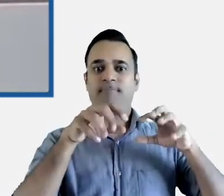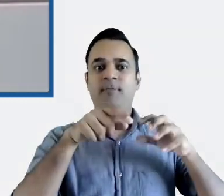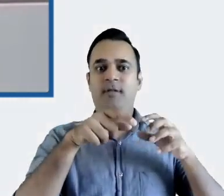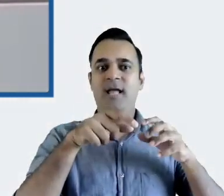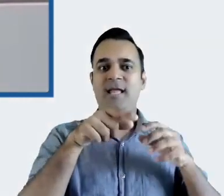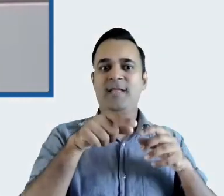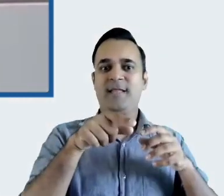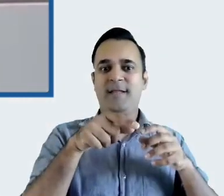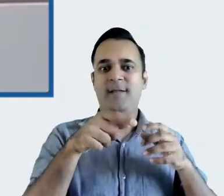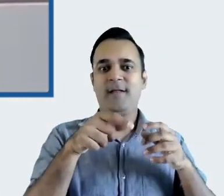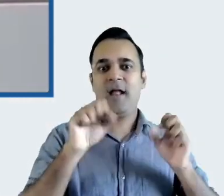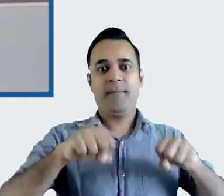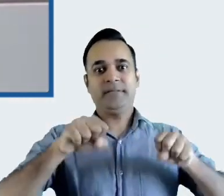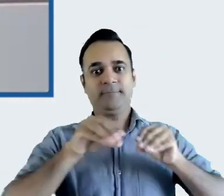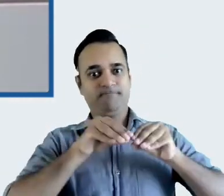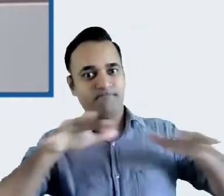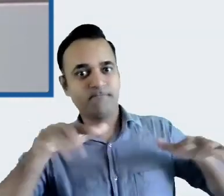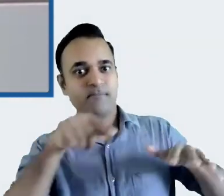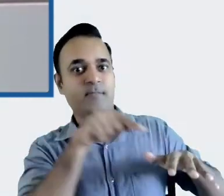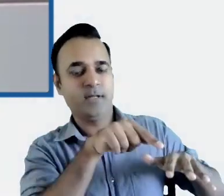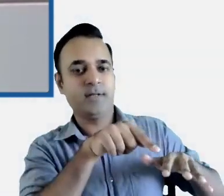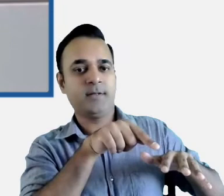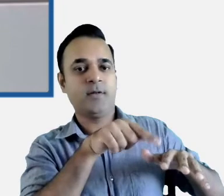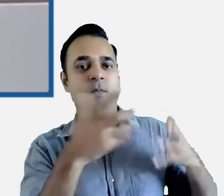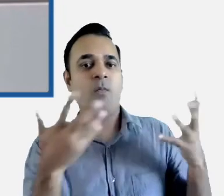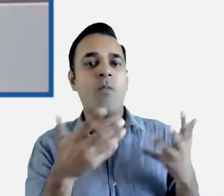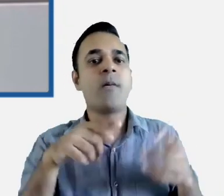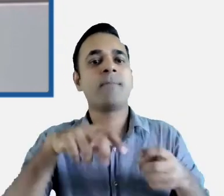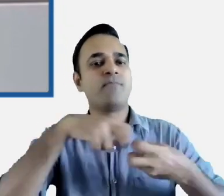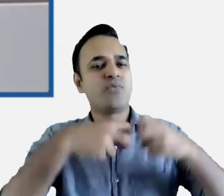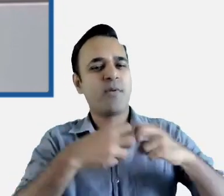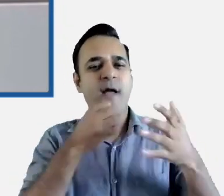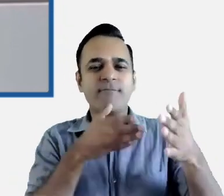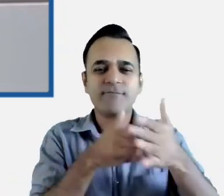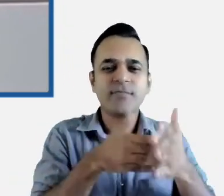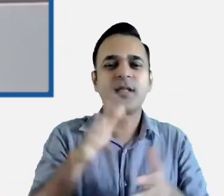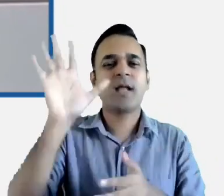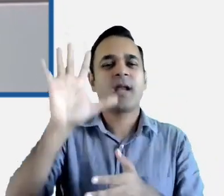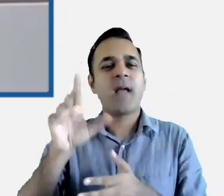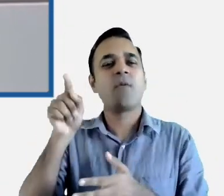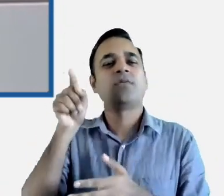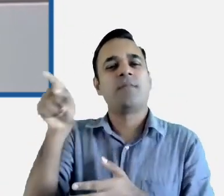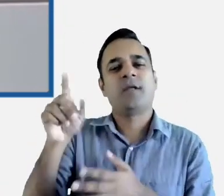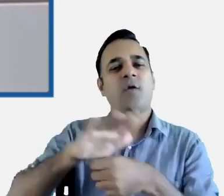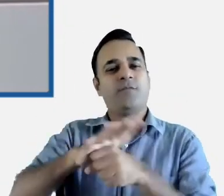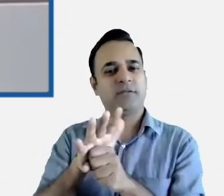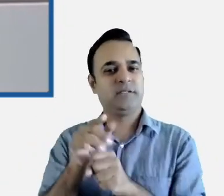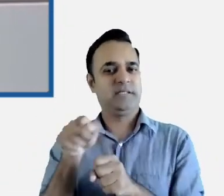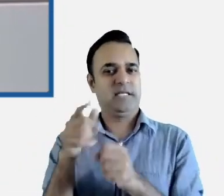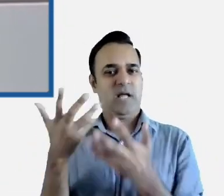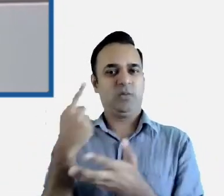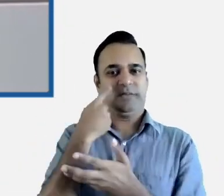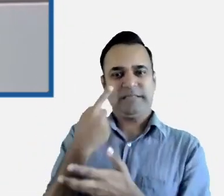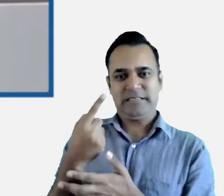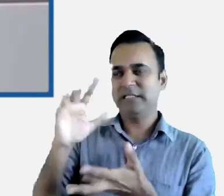much distraction. And so one of the things that we've learned is how do we establish norms that both build capacity, but